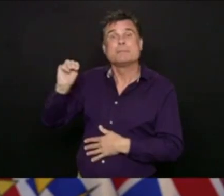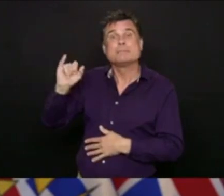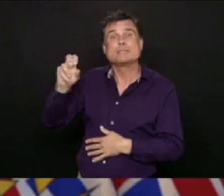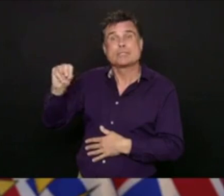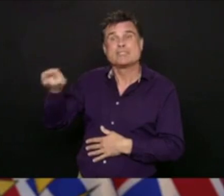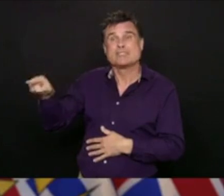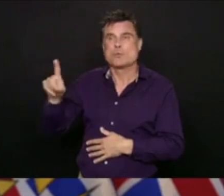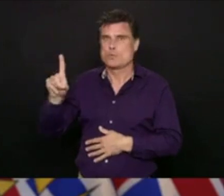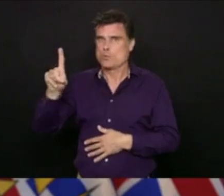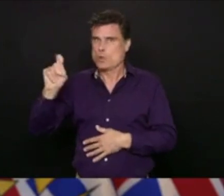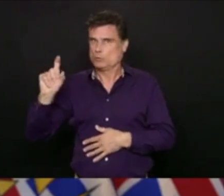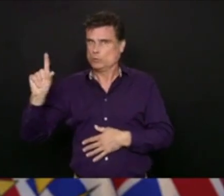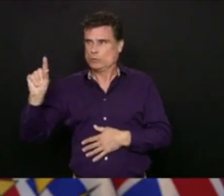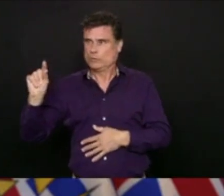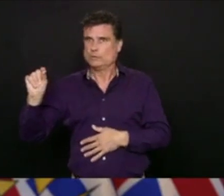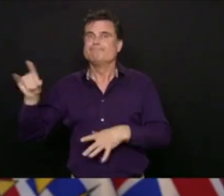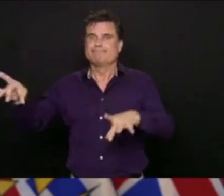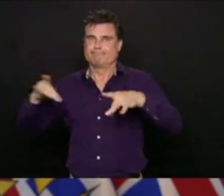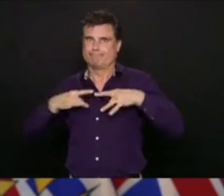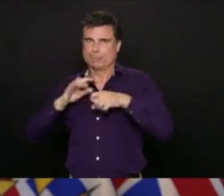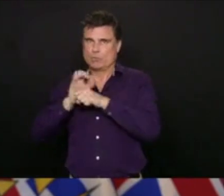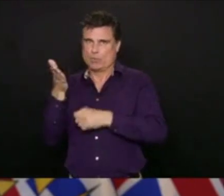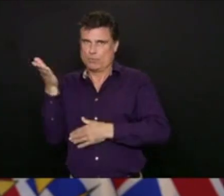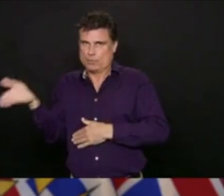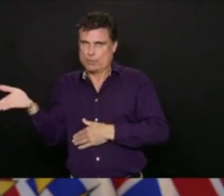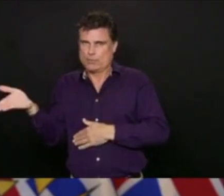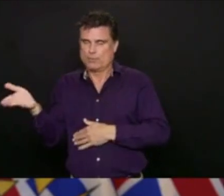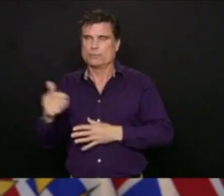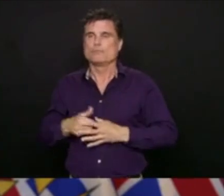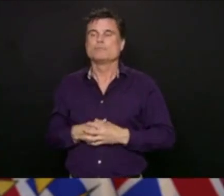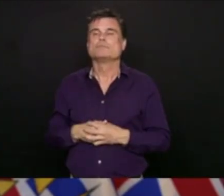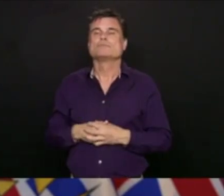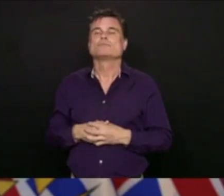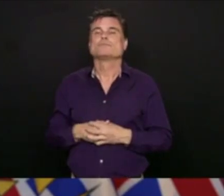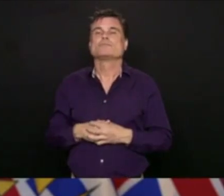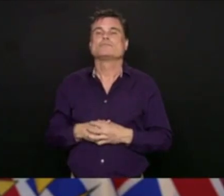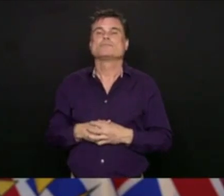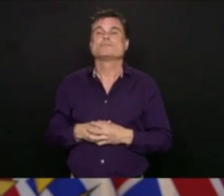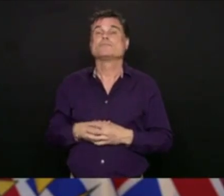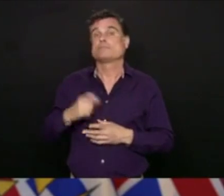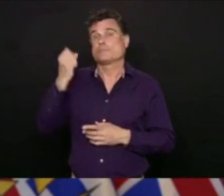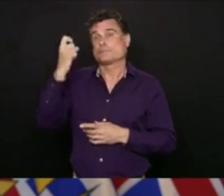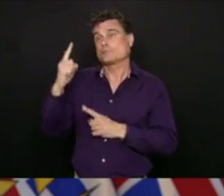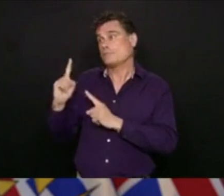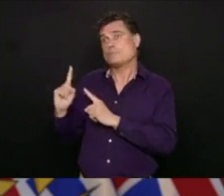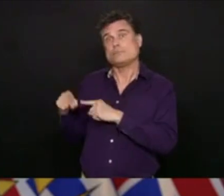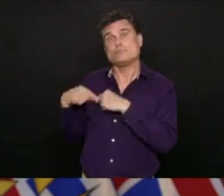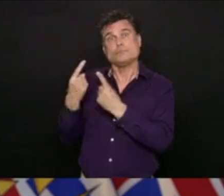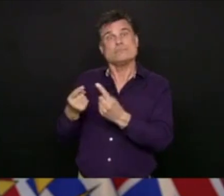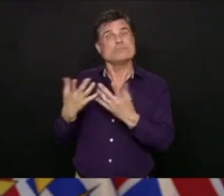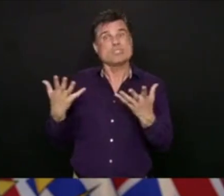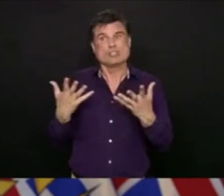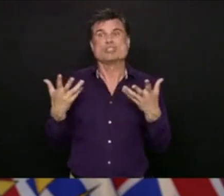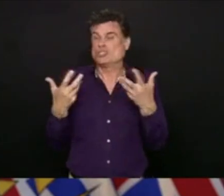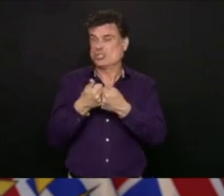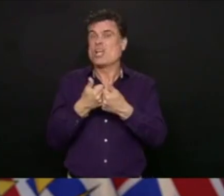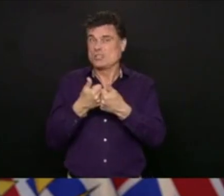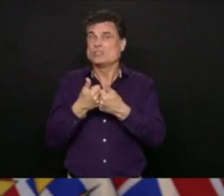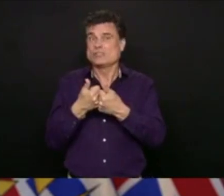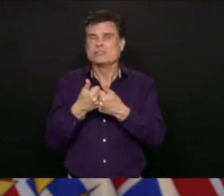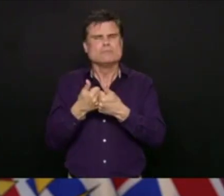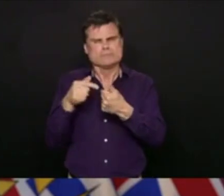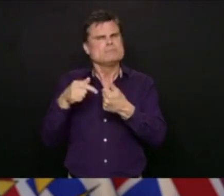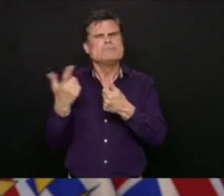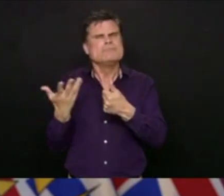One of the more challenging issues that we've had recently is an increase in numbers of cases here associated with